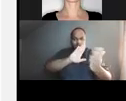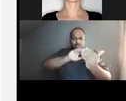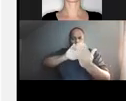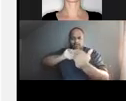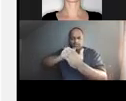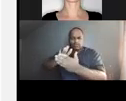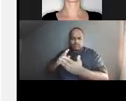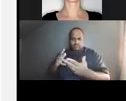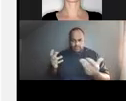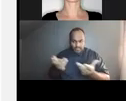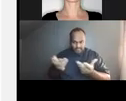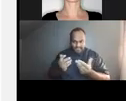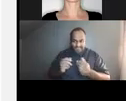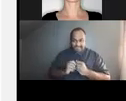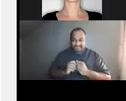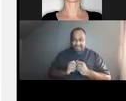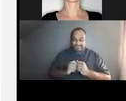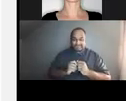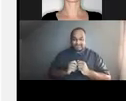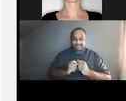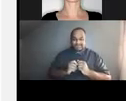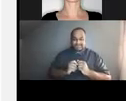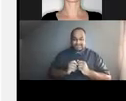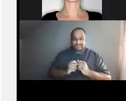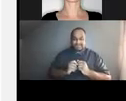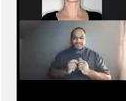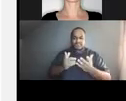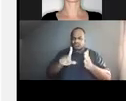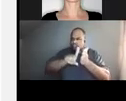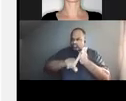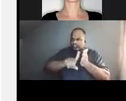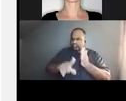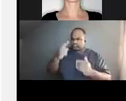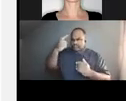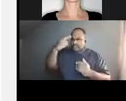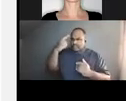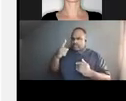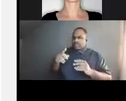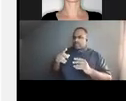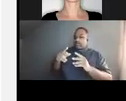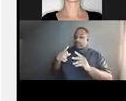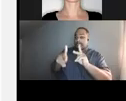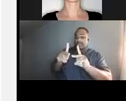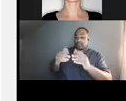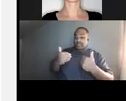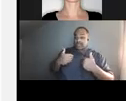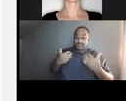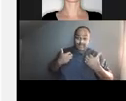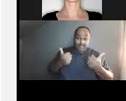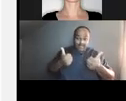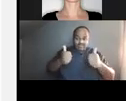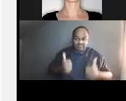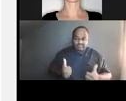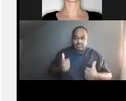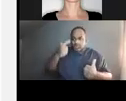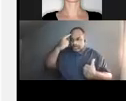We asked, we wanted to do this research not only about children with health impairments, with